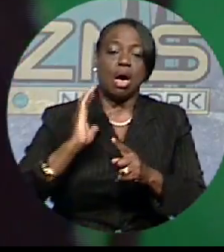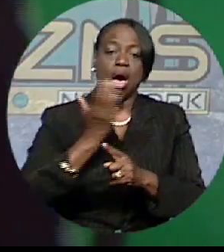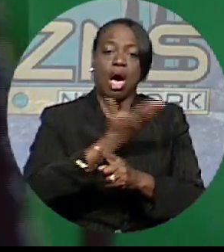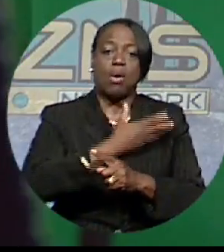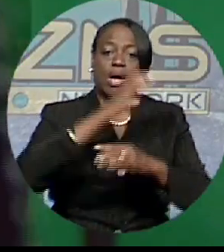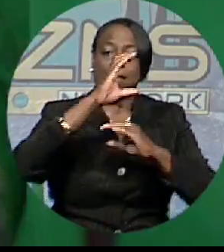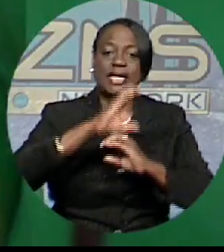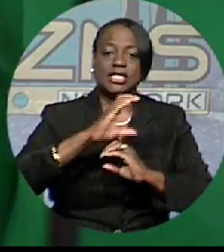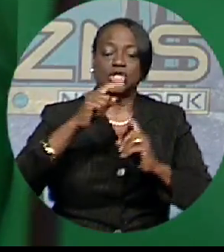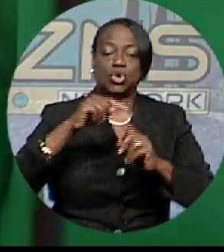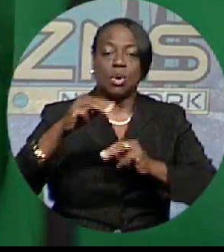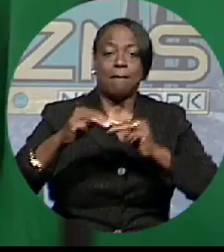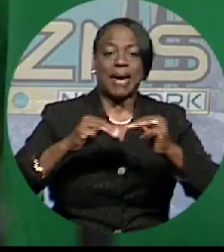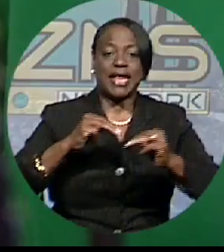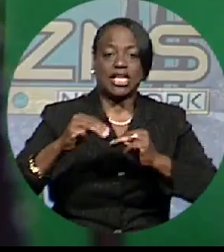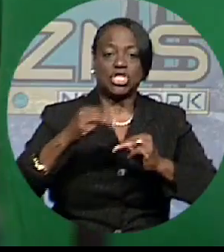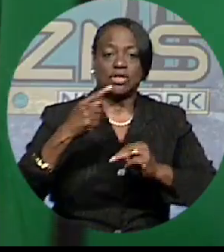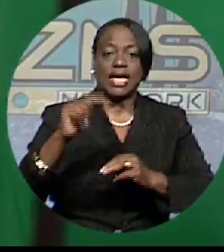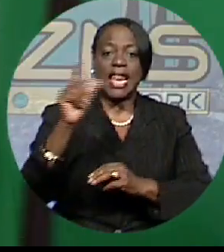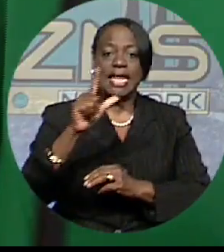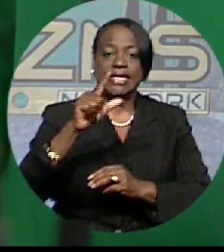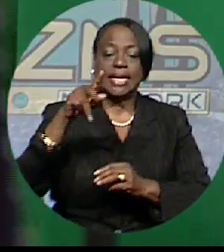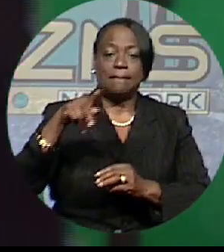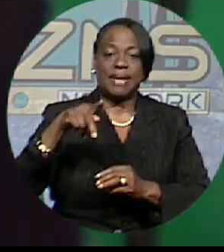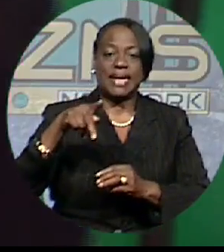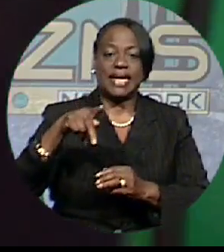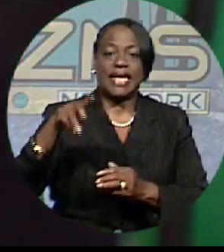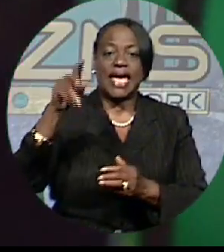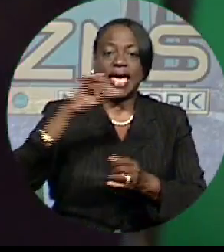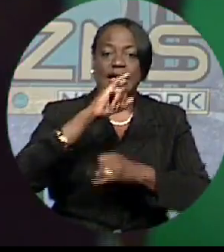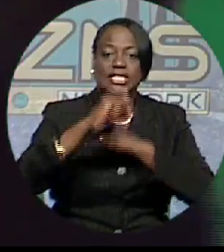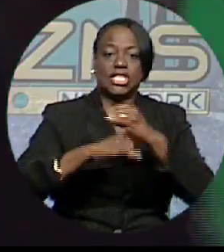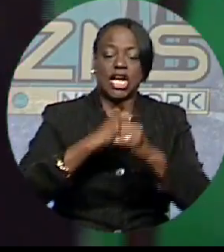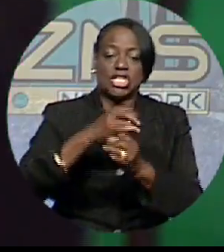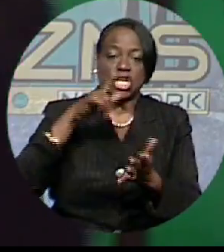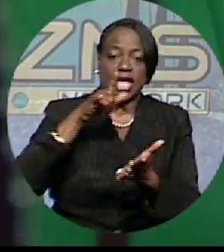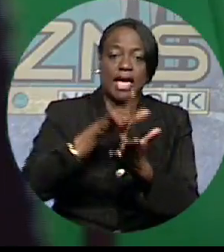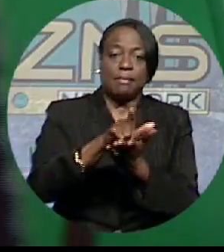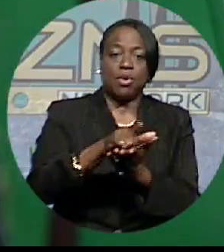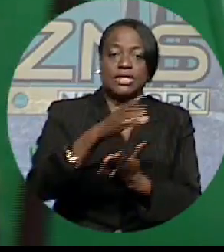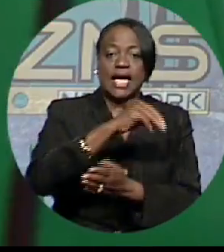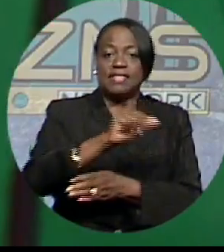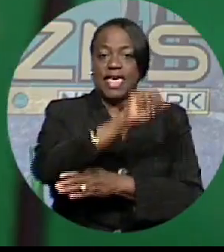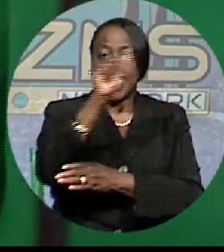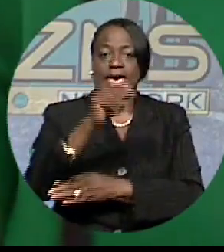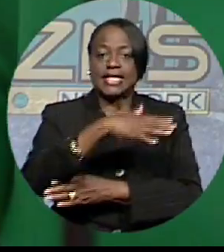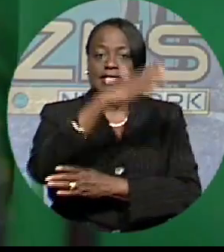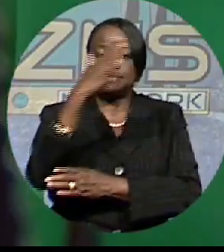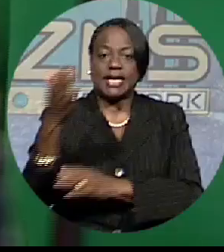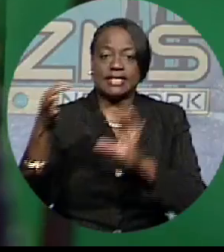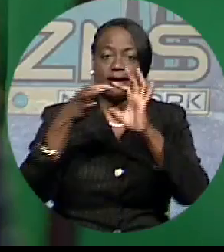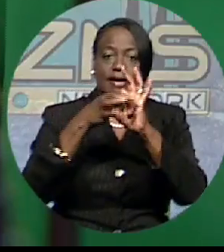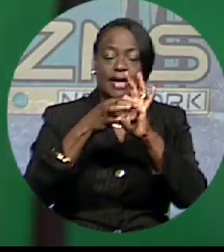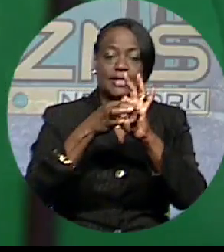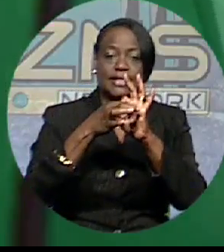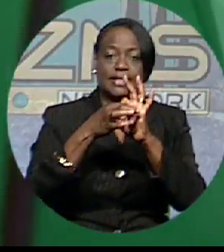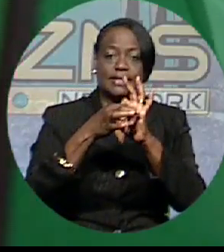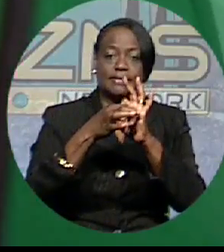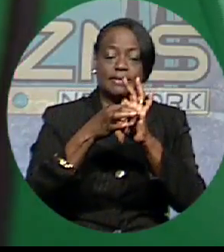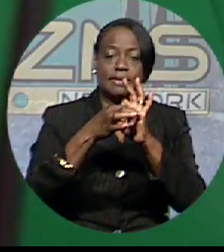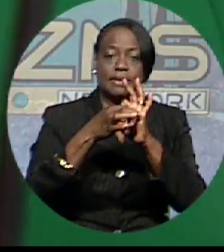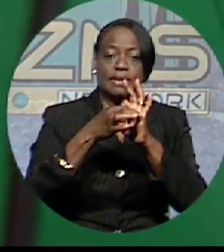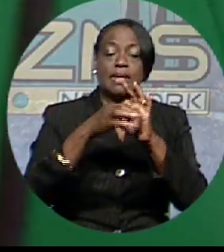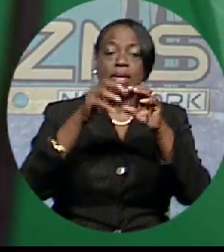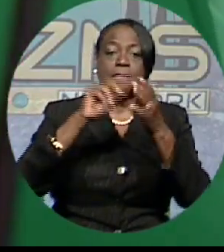effectively manage the Lyndon Pinling International Airport and the airspace connected therewith, meaning